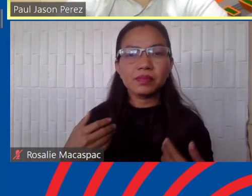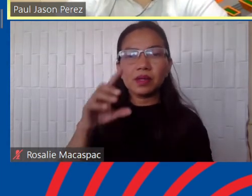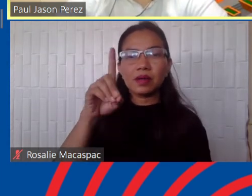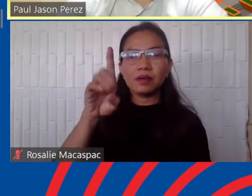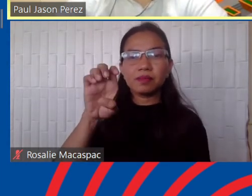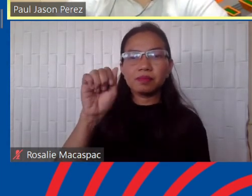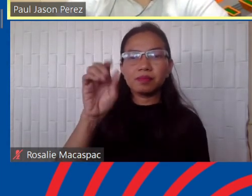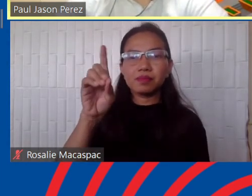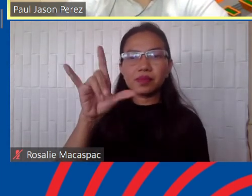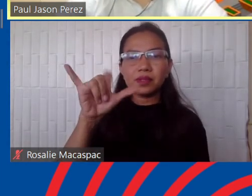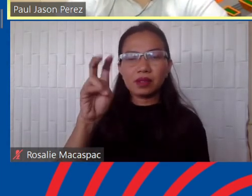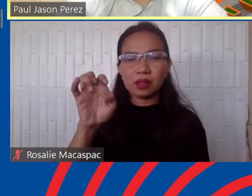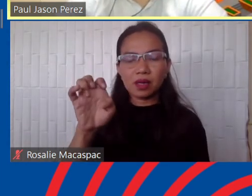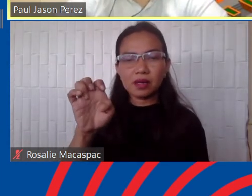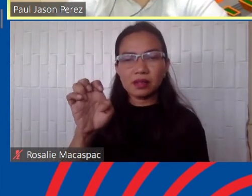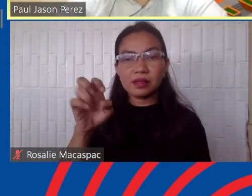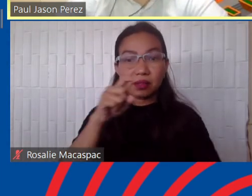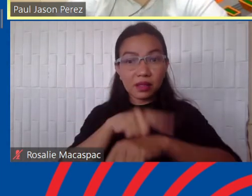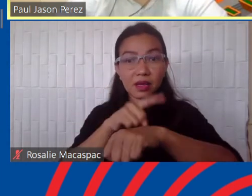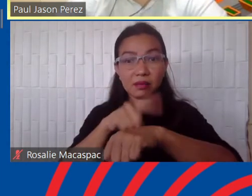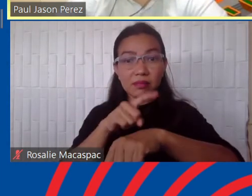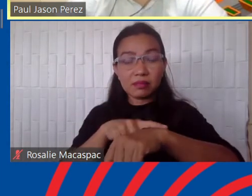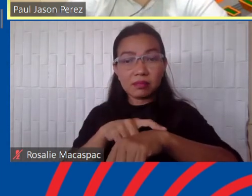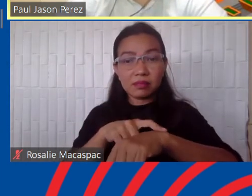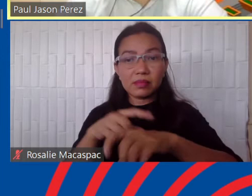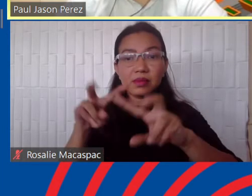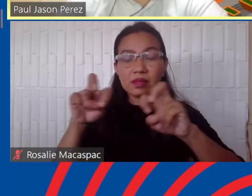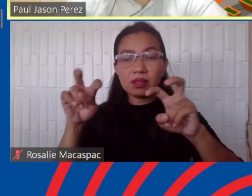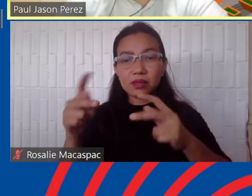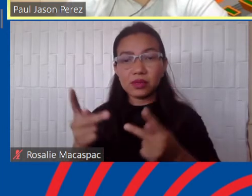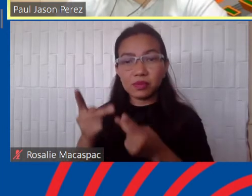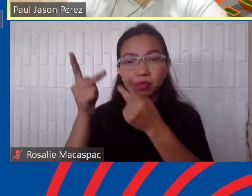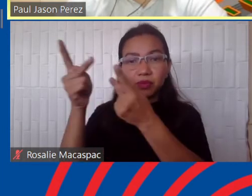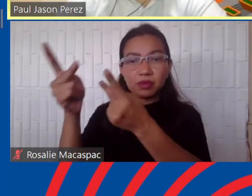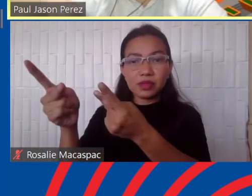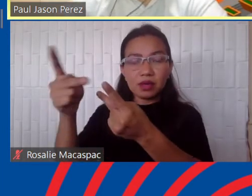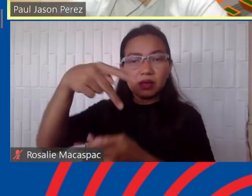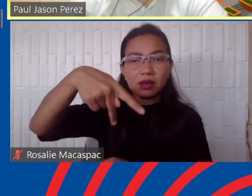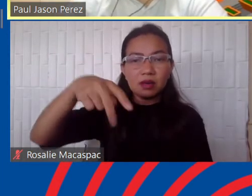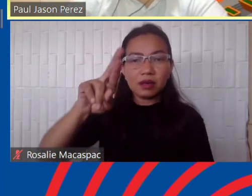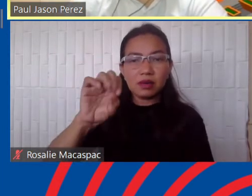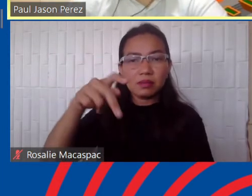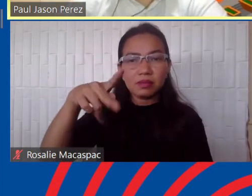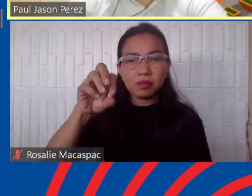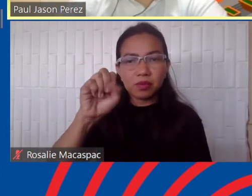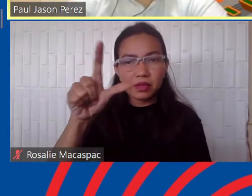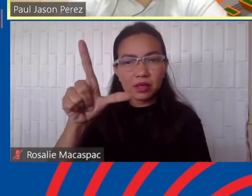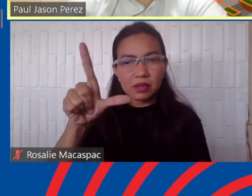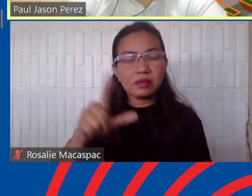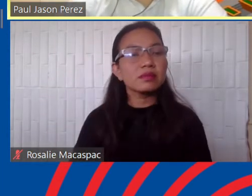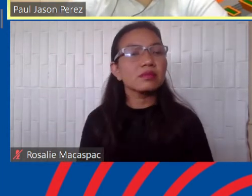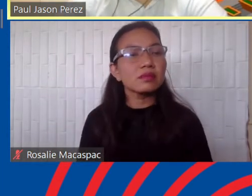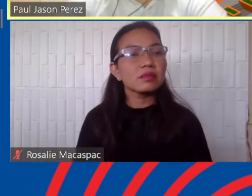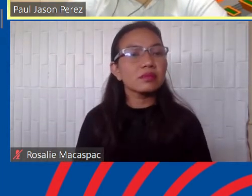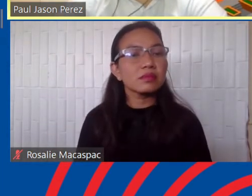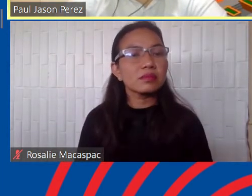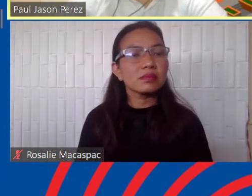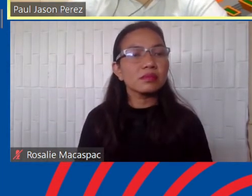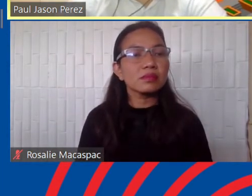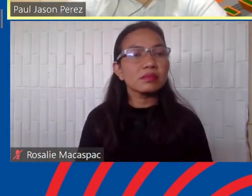their research proposal. Tapos, that's why magkakasunod siya.